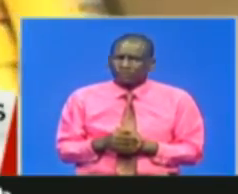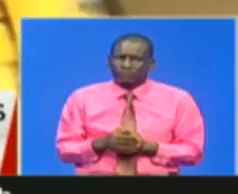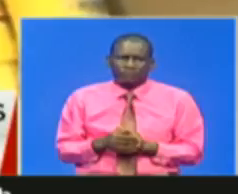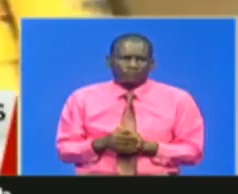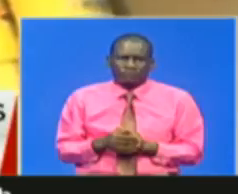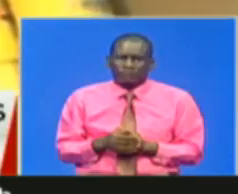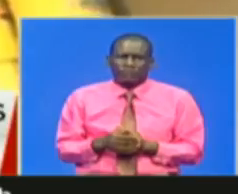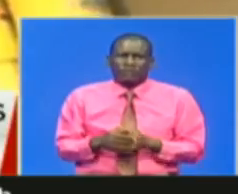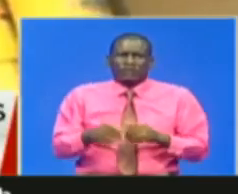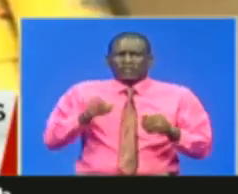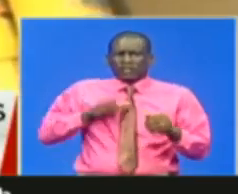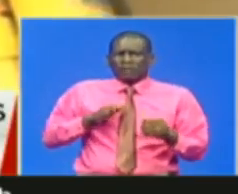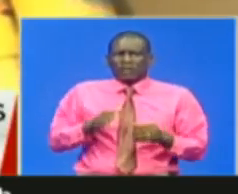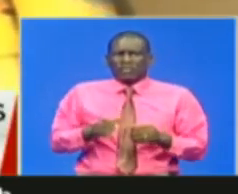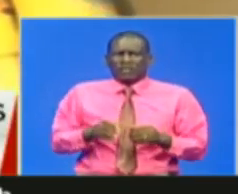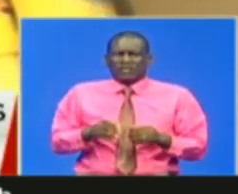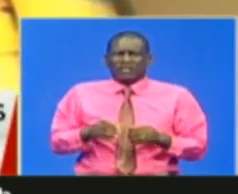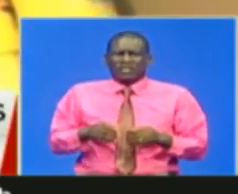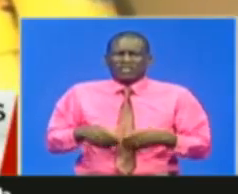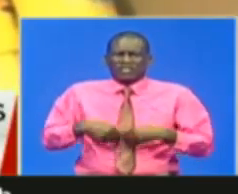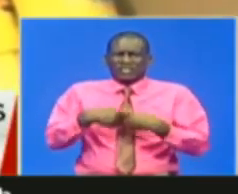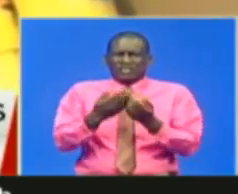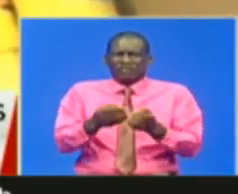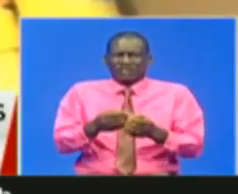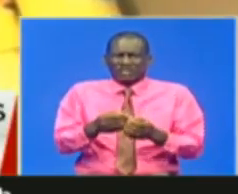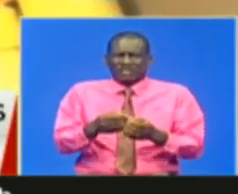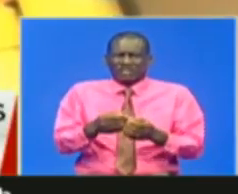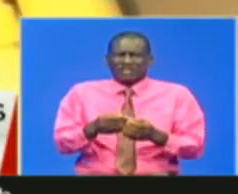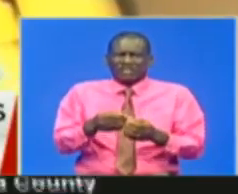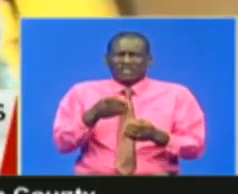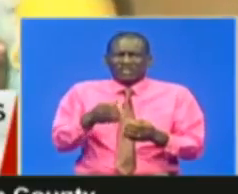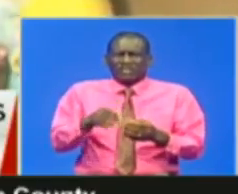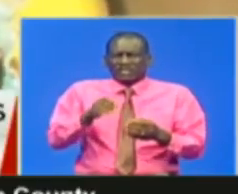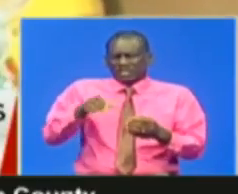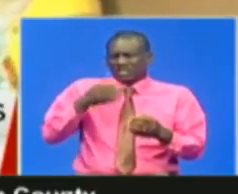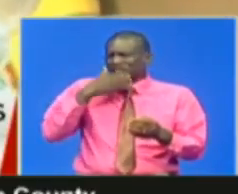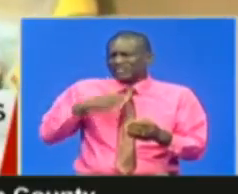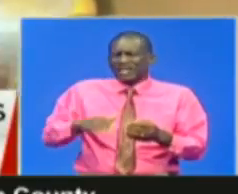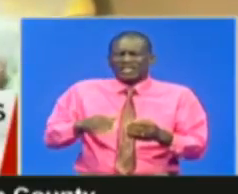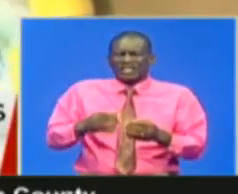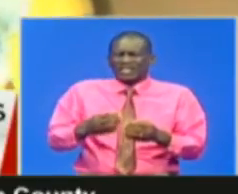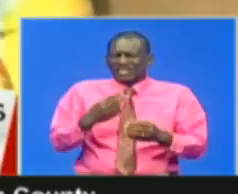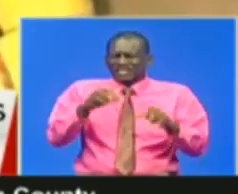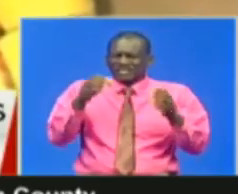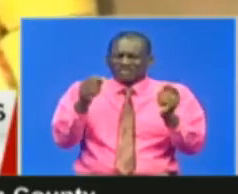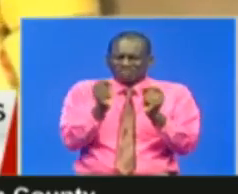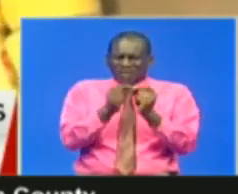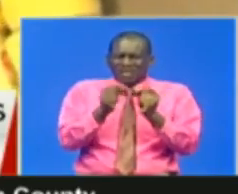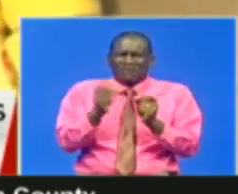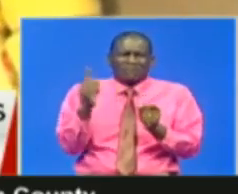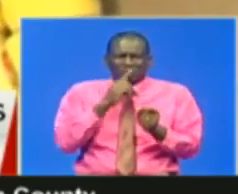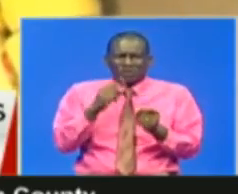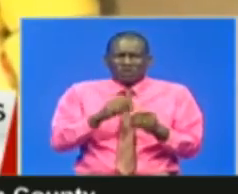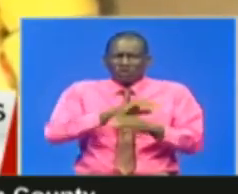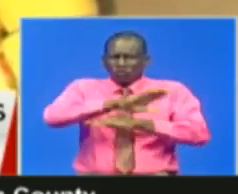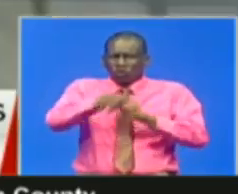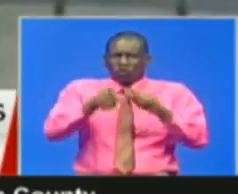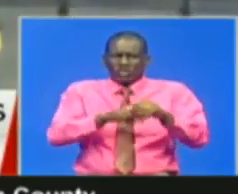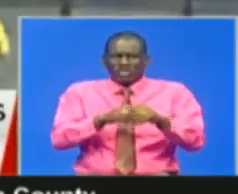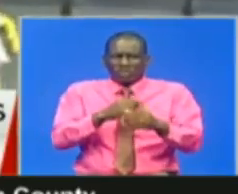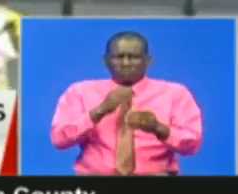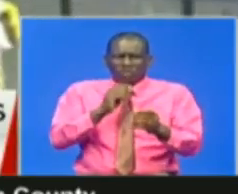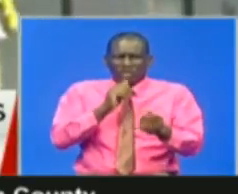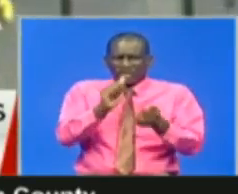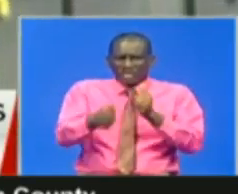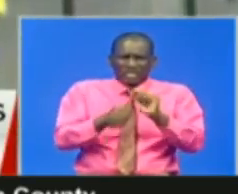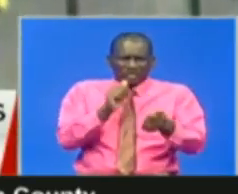Even though his mother gives his wounds a clean bill of health, Biden Powell is visibly in pain. For the entire period we spent at the